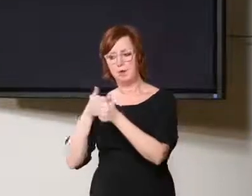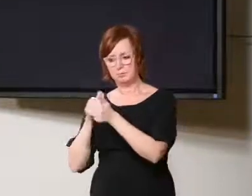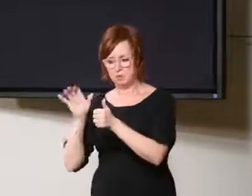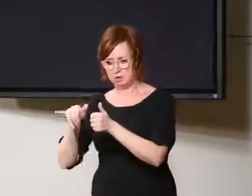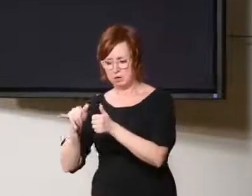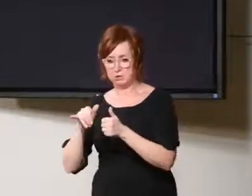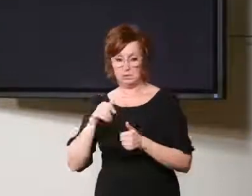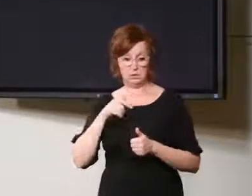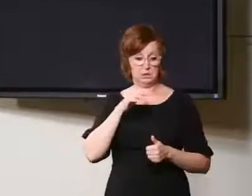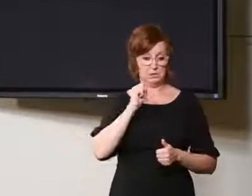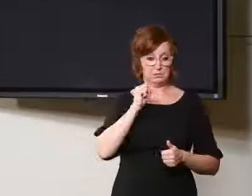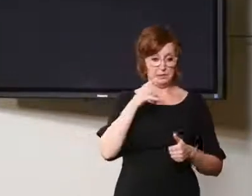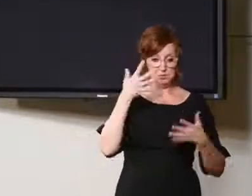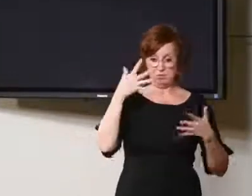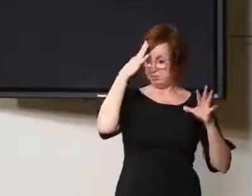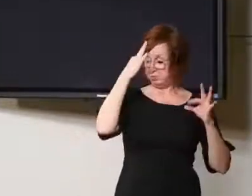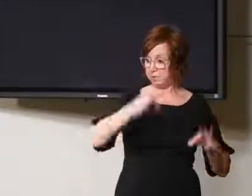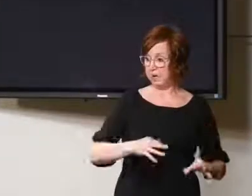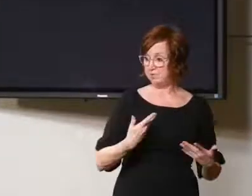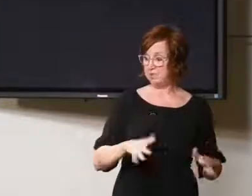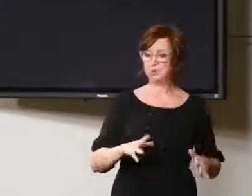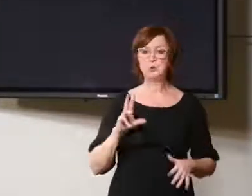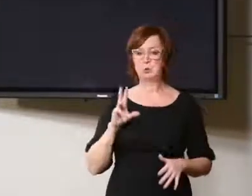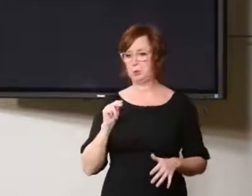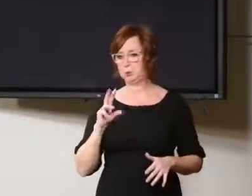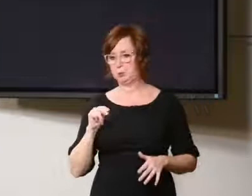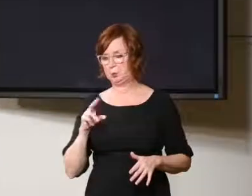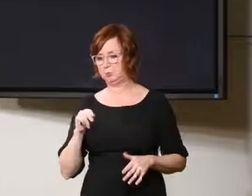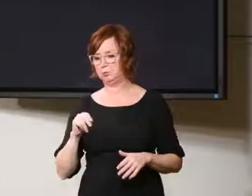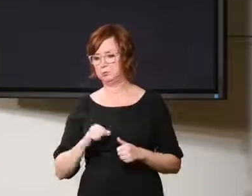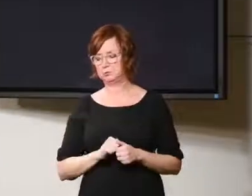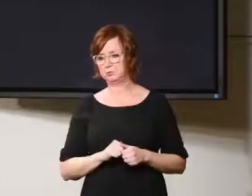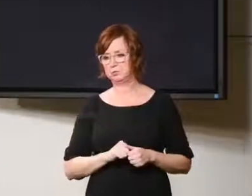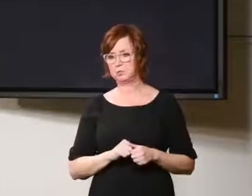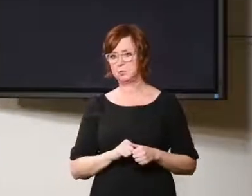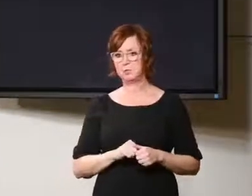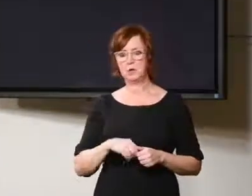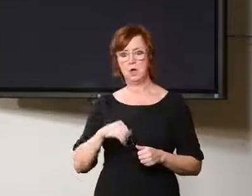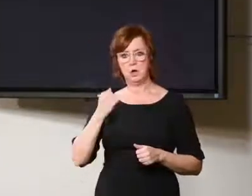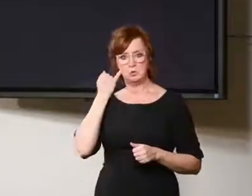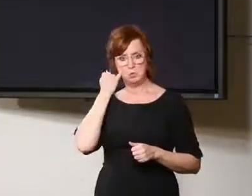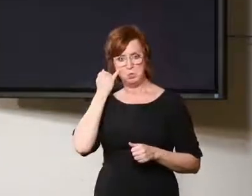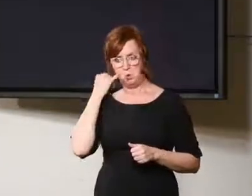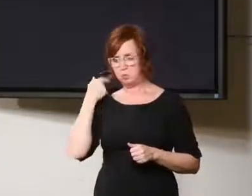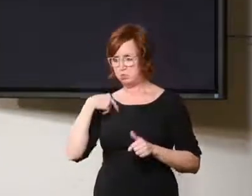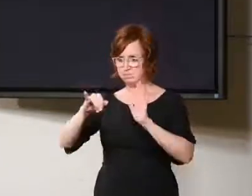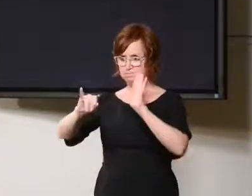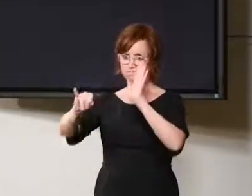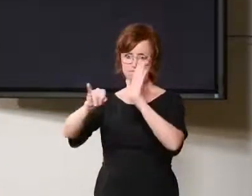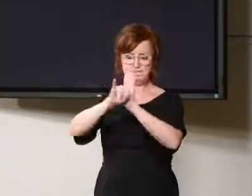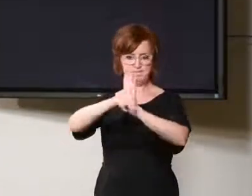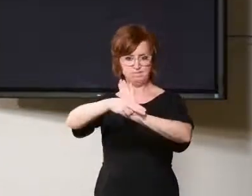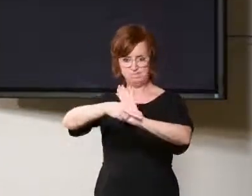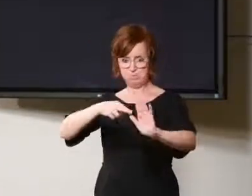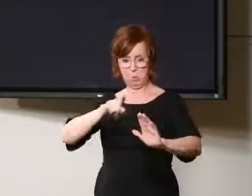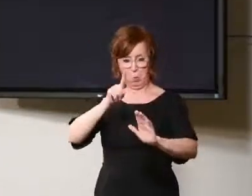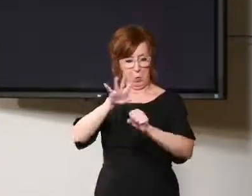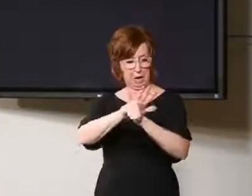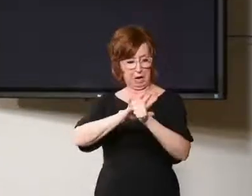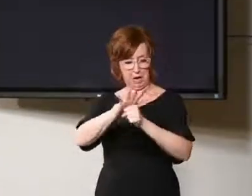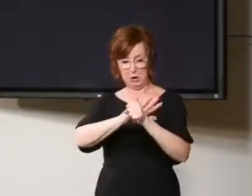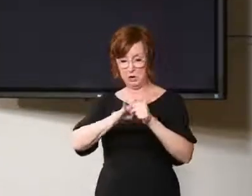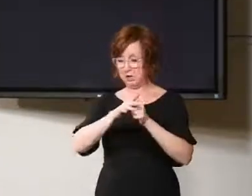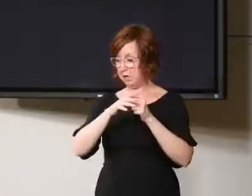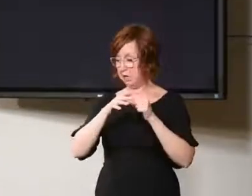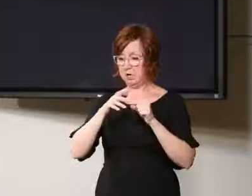had a known channel of people where there was ultimately a regional outbreak due to interprovincial